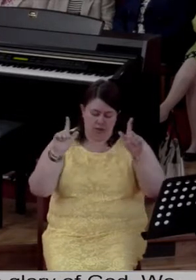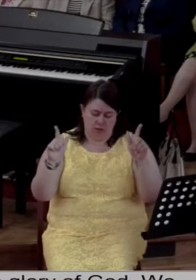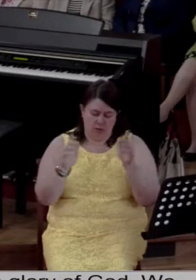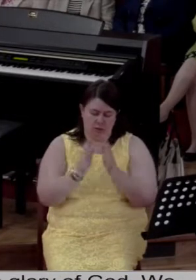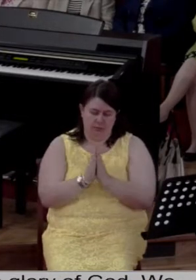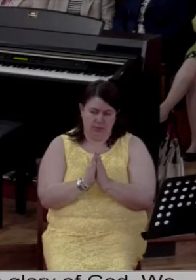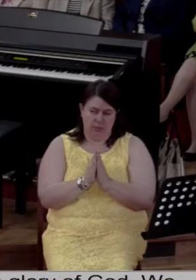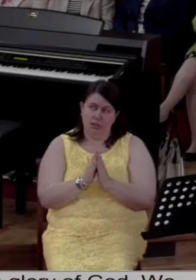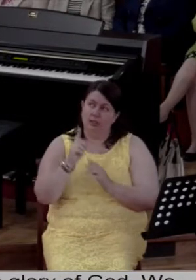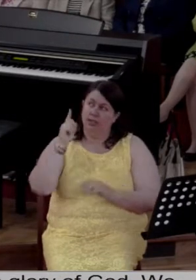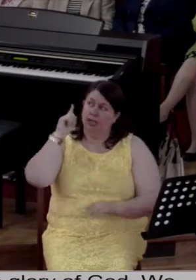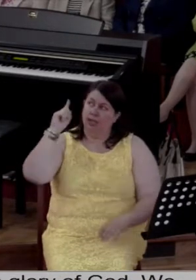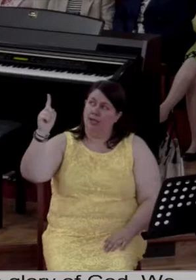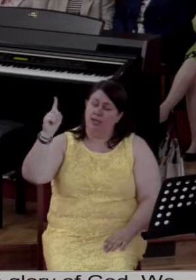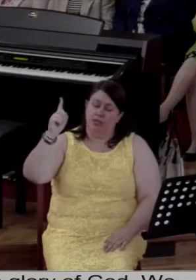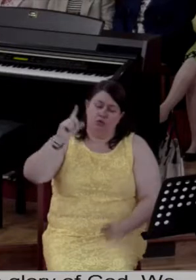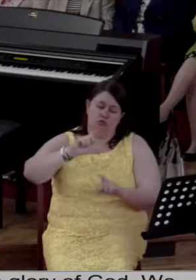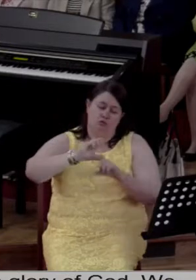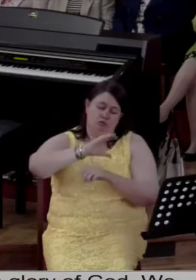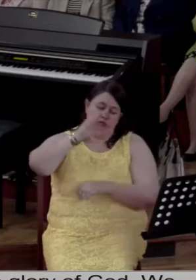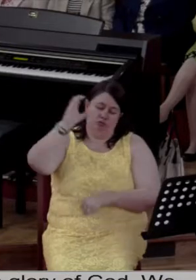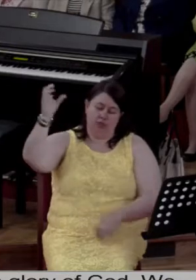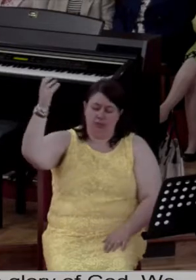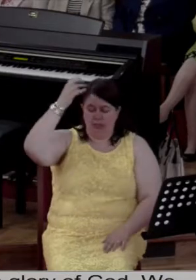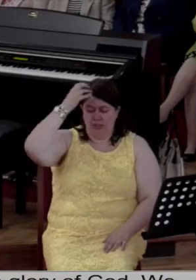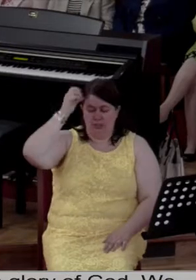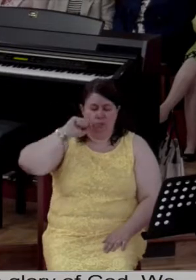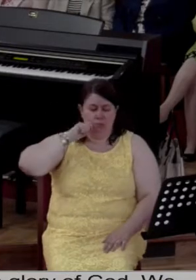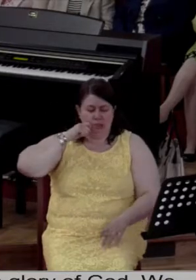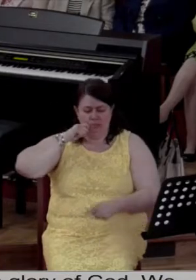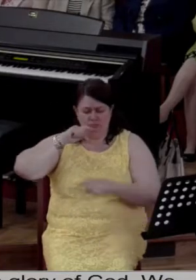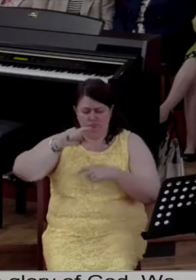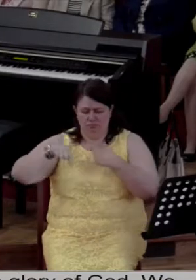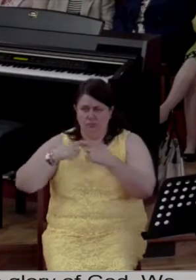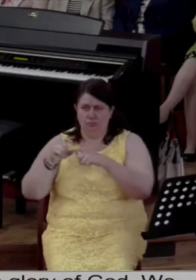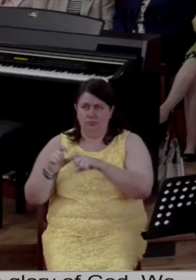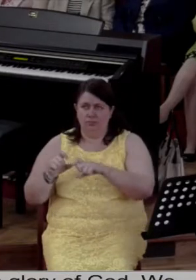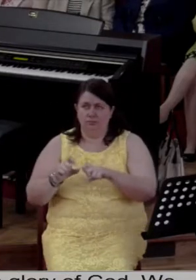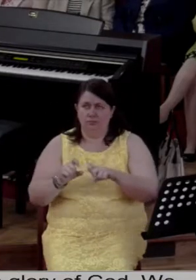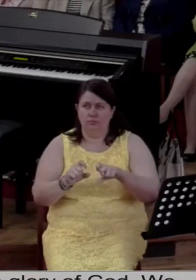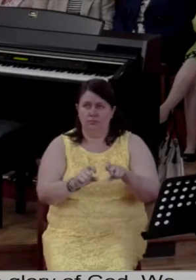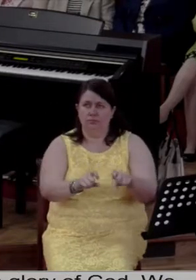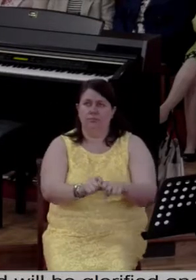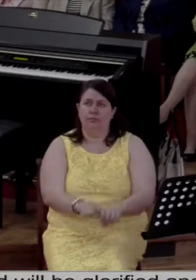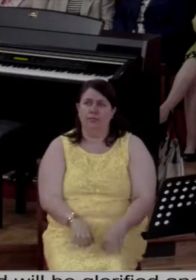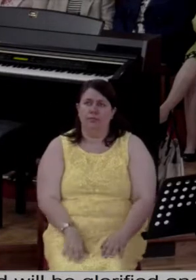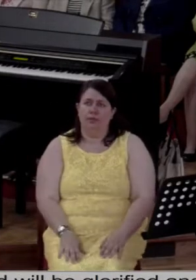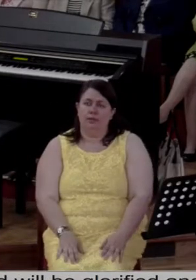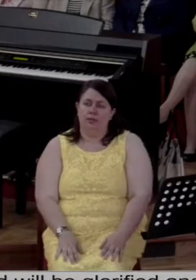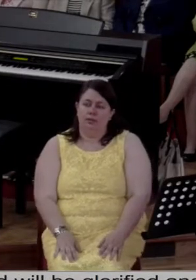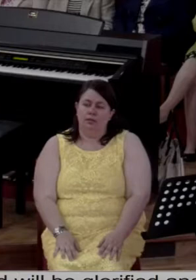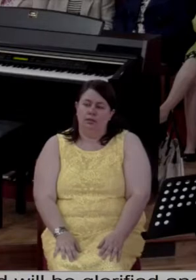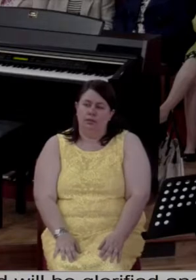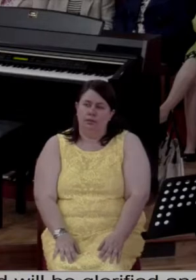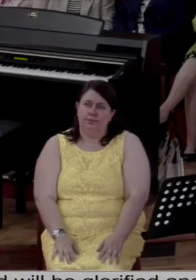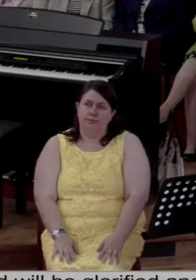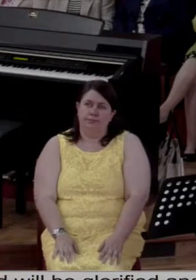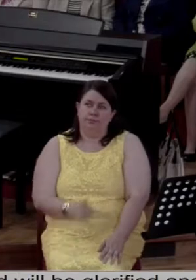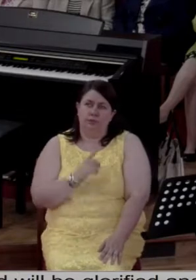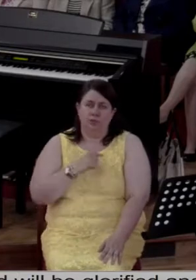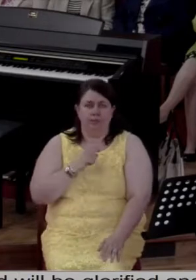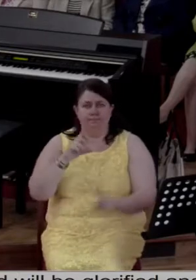his kingdom, Christ's kingdom, will last forever. That's why at the moment that symbol is